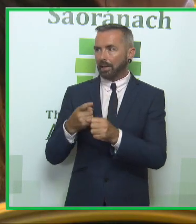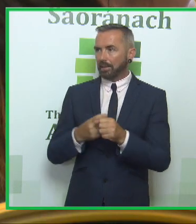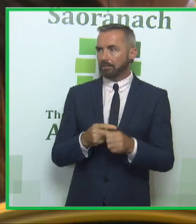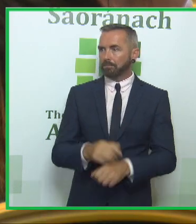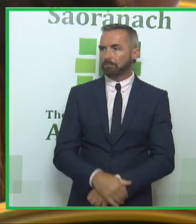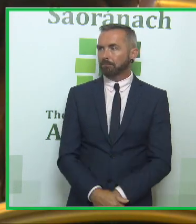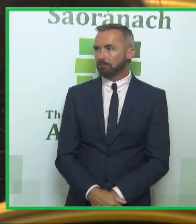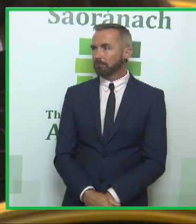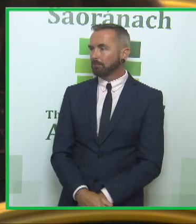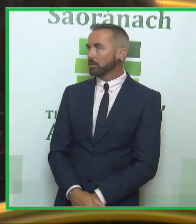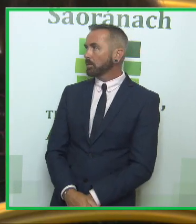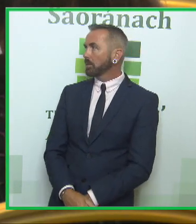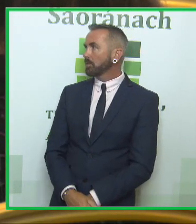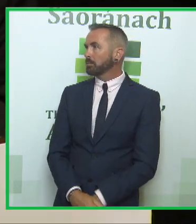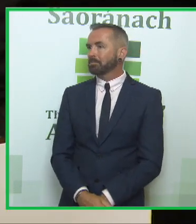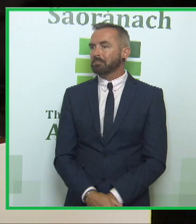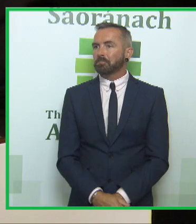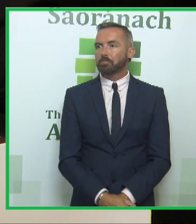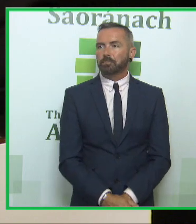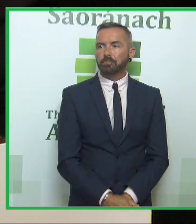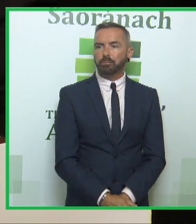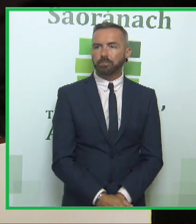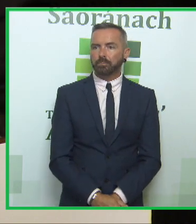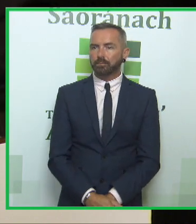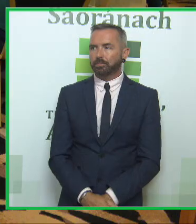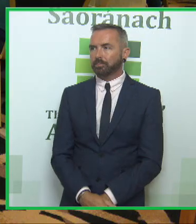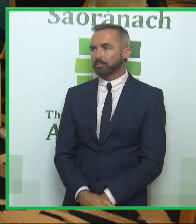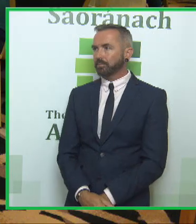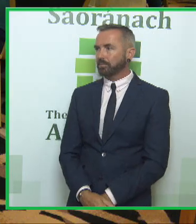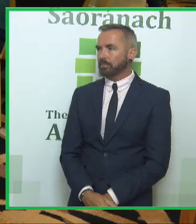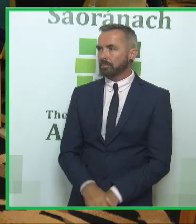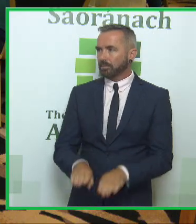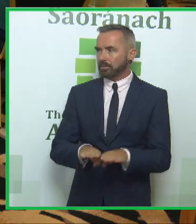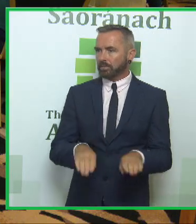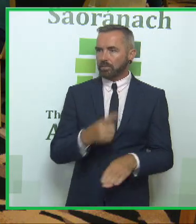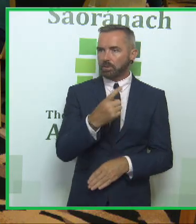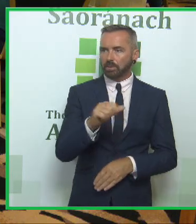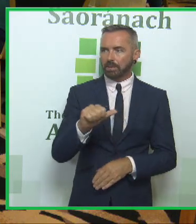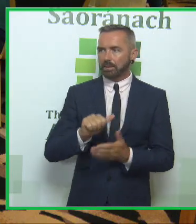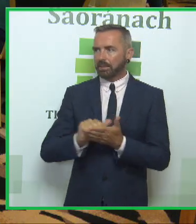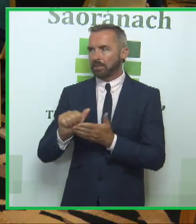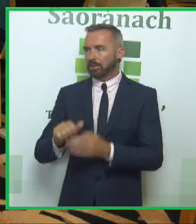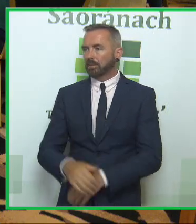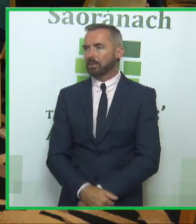in all of our sessions. So thank you for that. Can I go to table 1, 6 and 11, please?